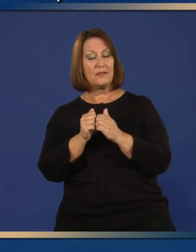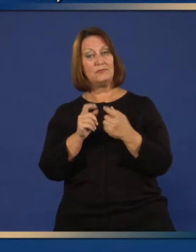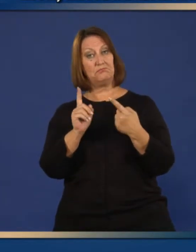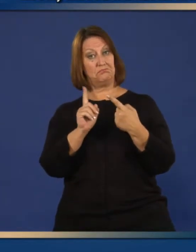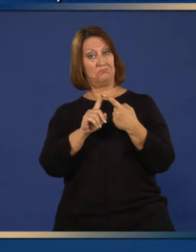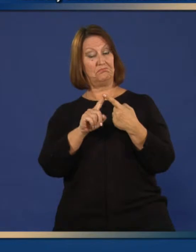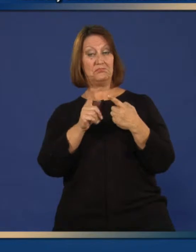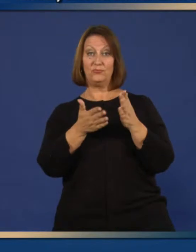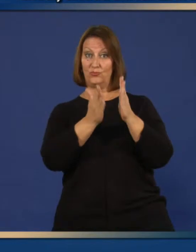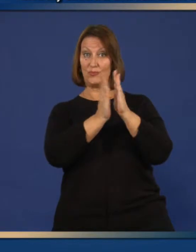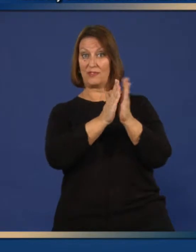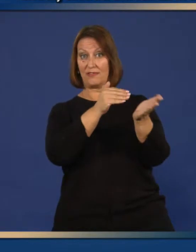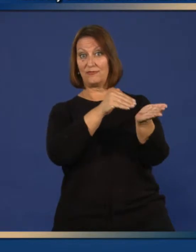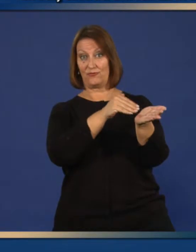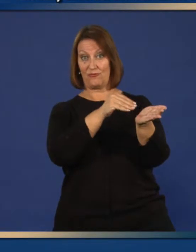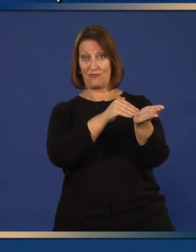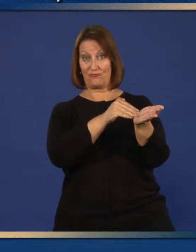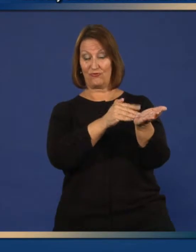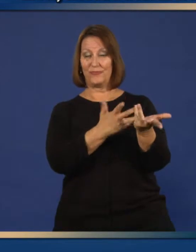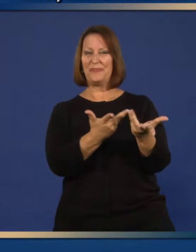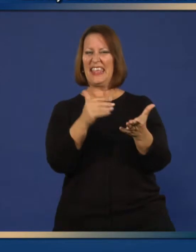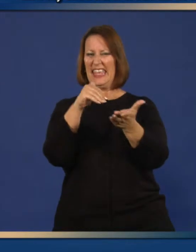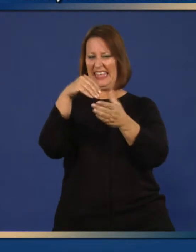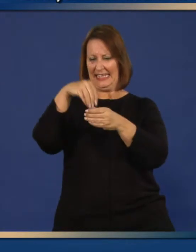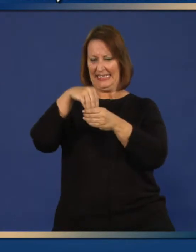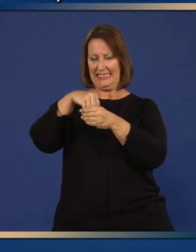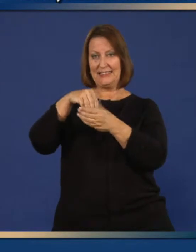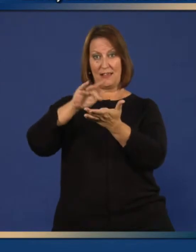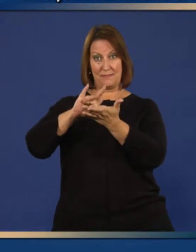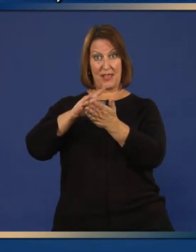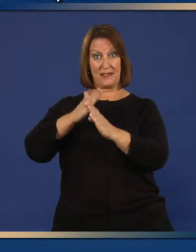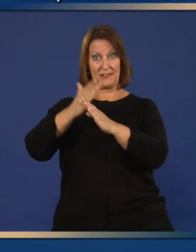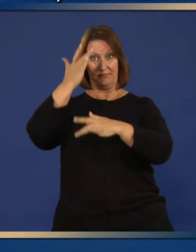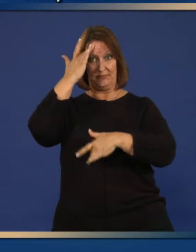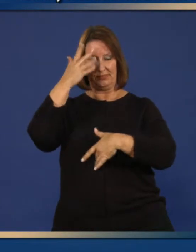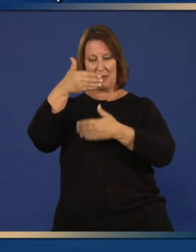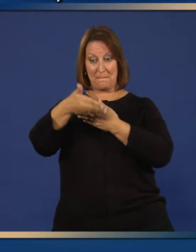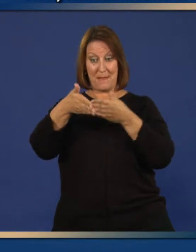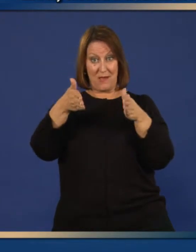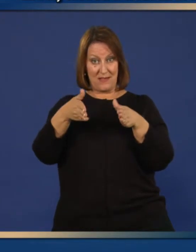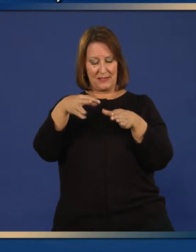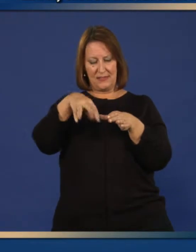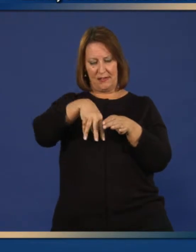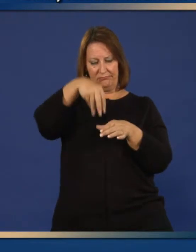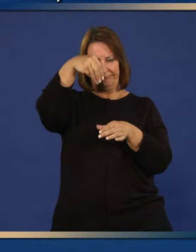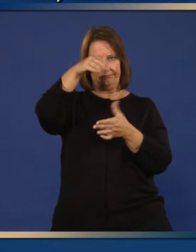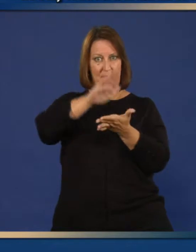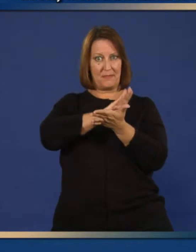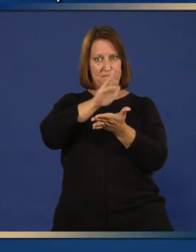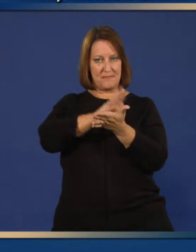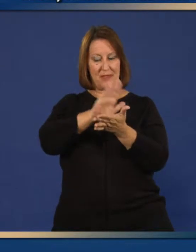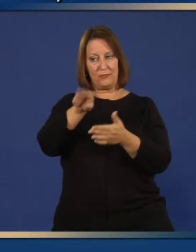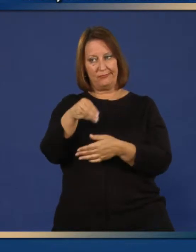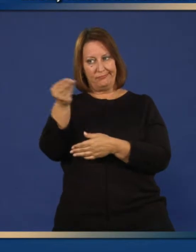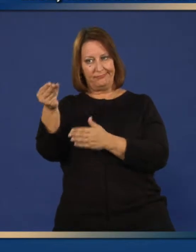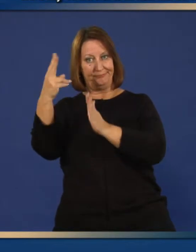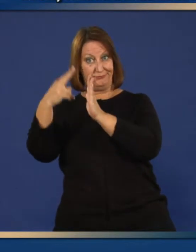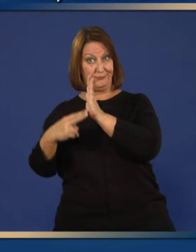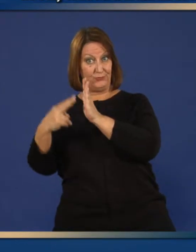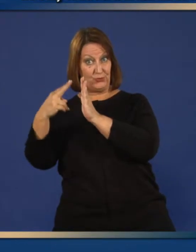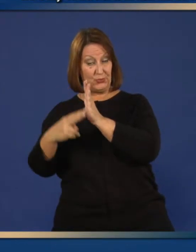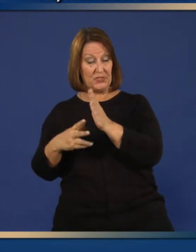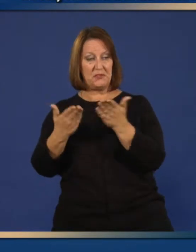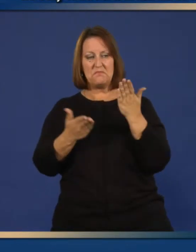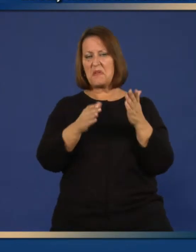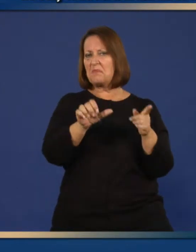Ask your healthcare provider. They can give you the vaccine package insert or suggest